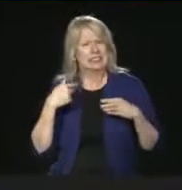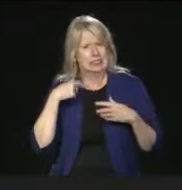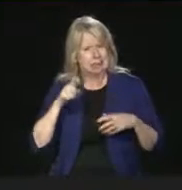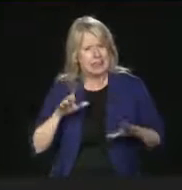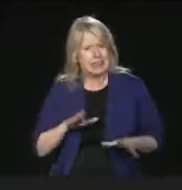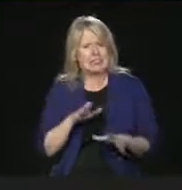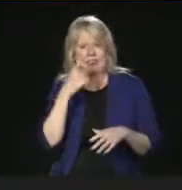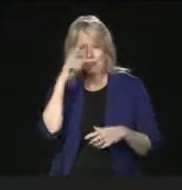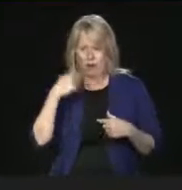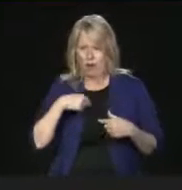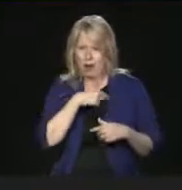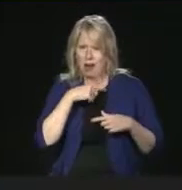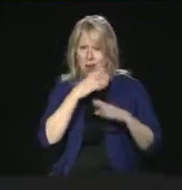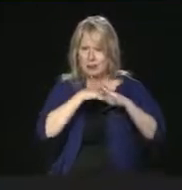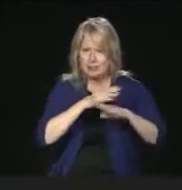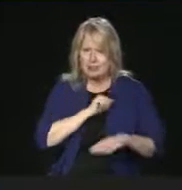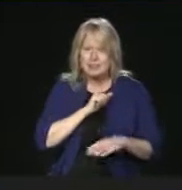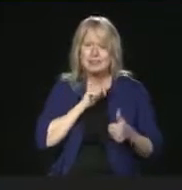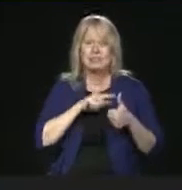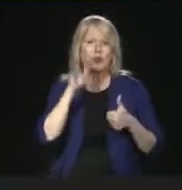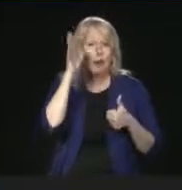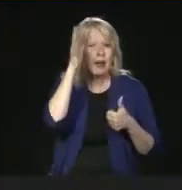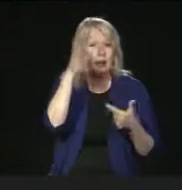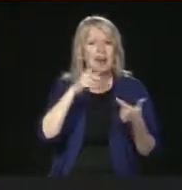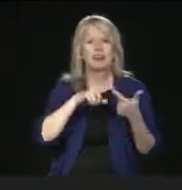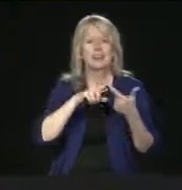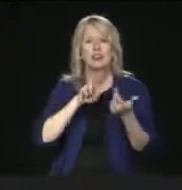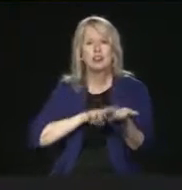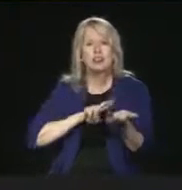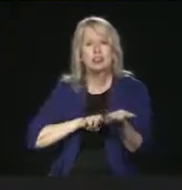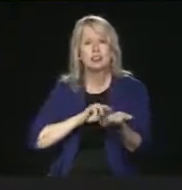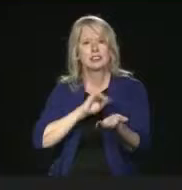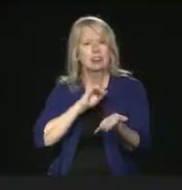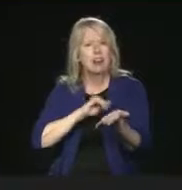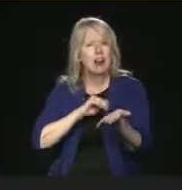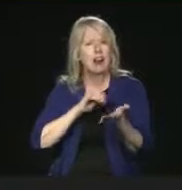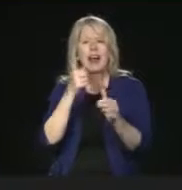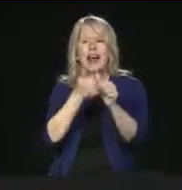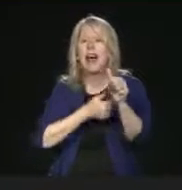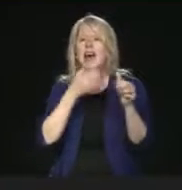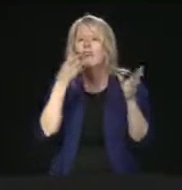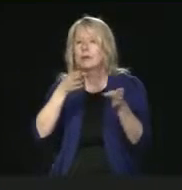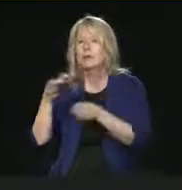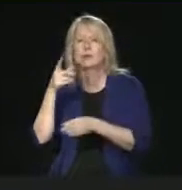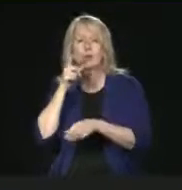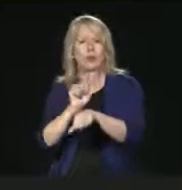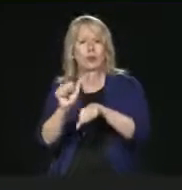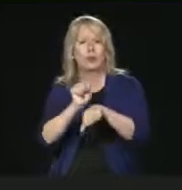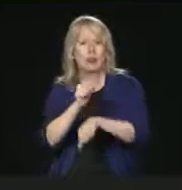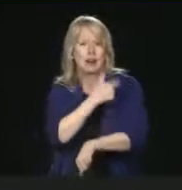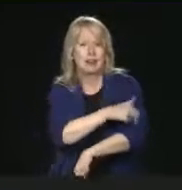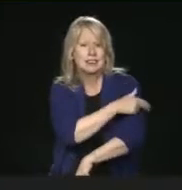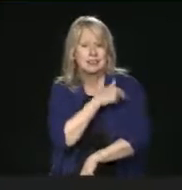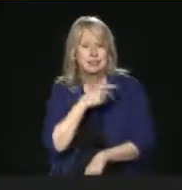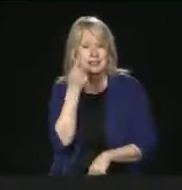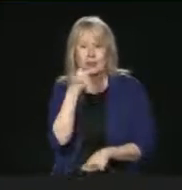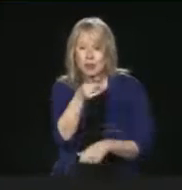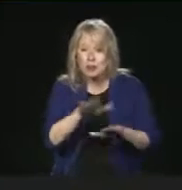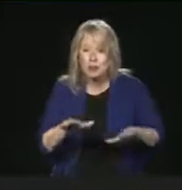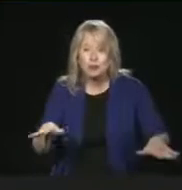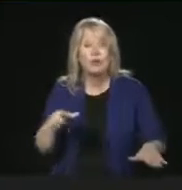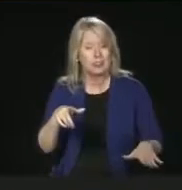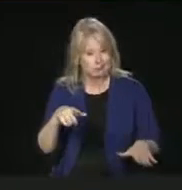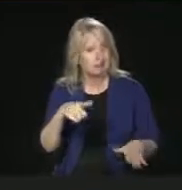our grandparents, our nurses, our doctors, and everyone working at our hospitals. And you kids are helping a